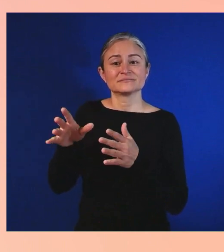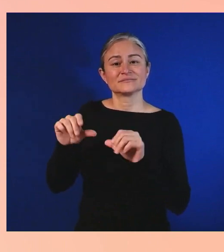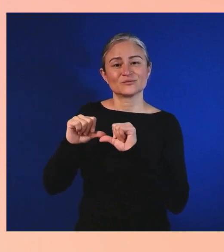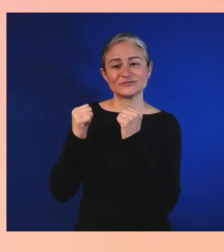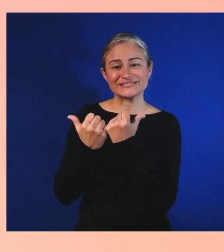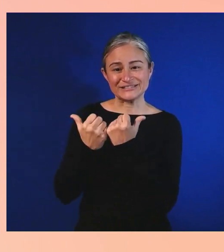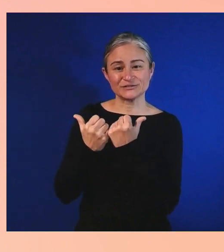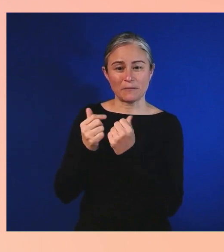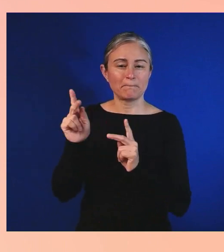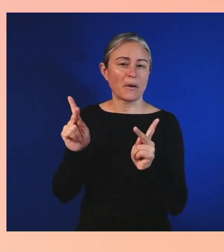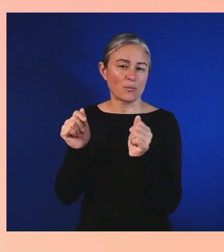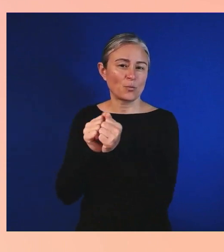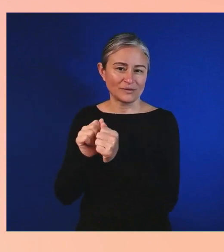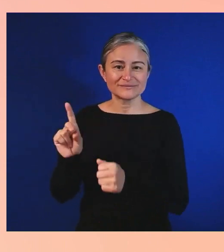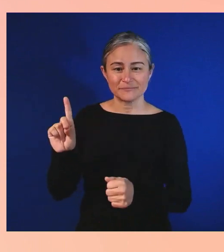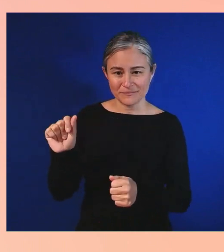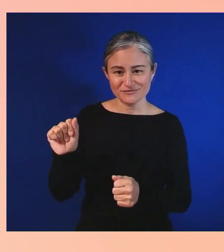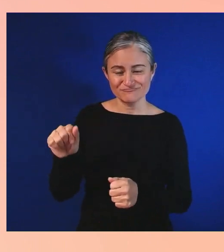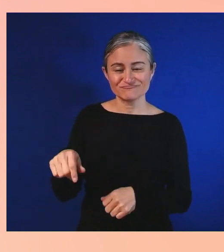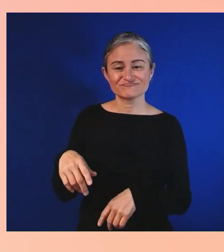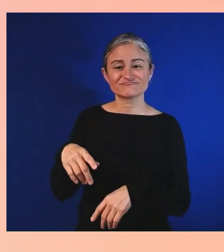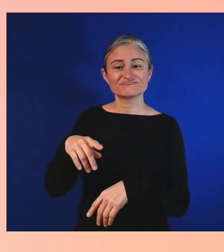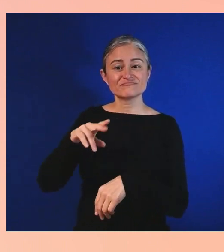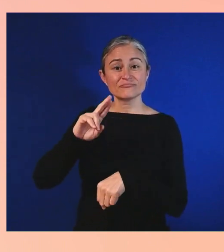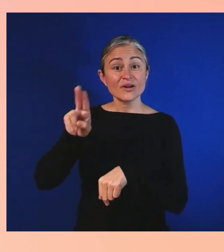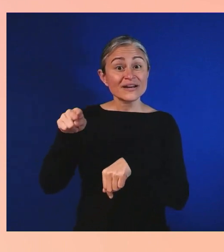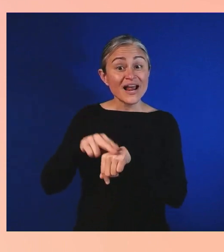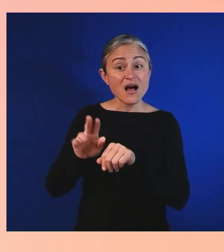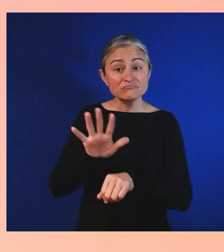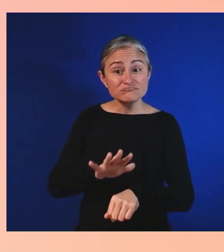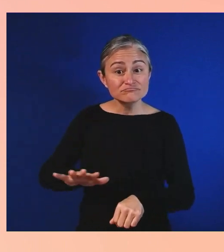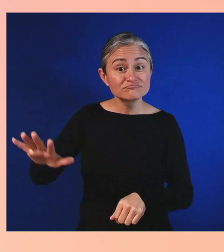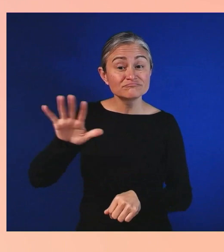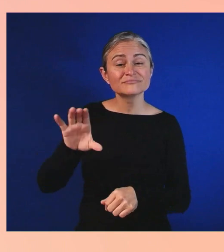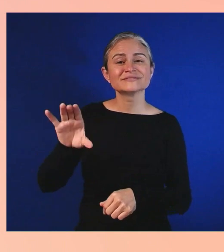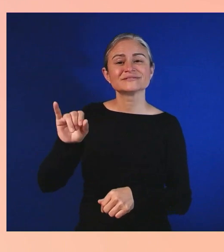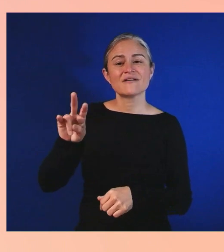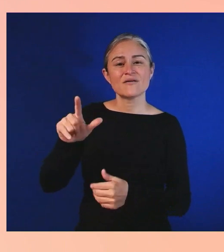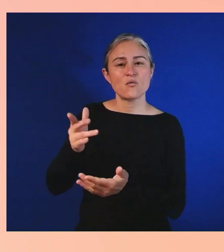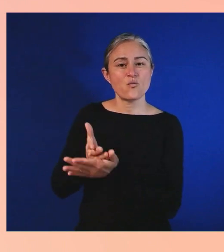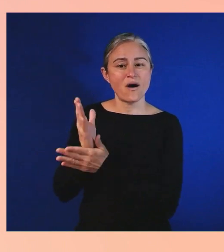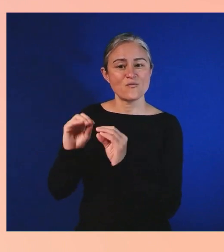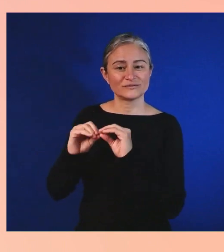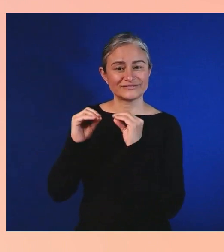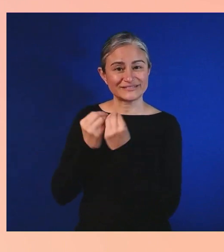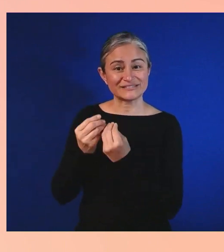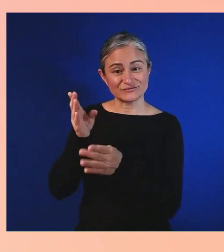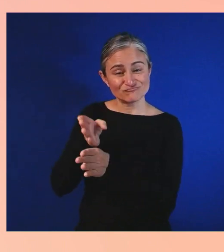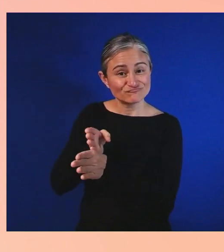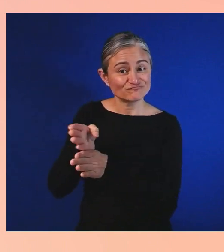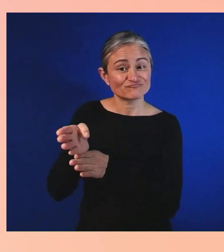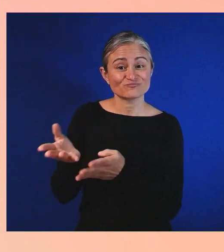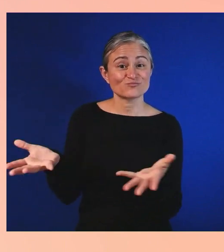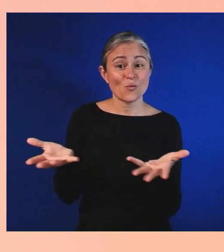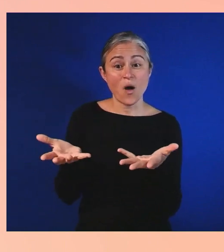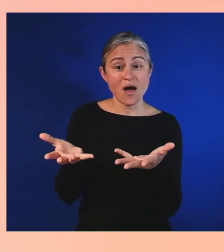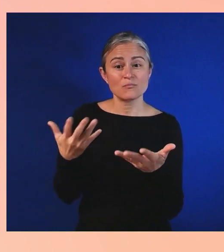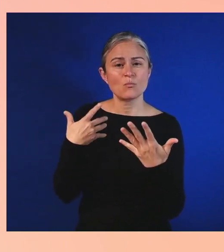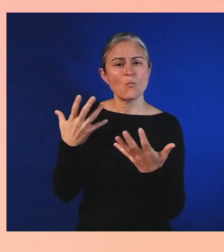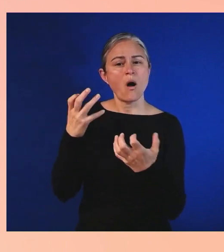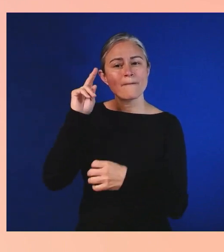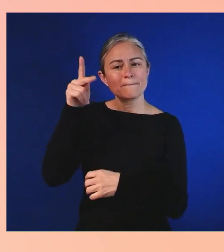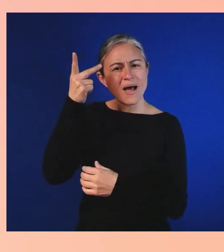rights organization dedicated to advancing the political and economic power of the more than 61 million disabled people across the